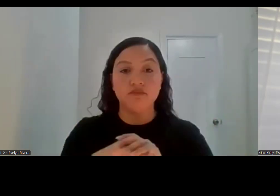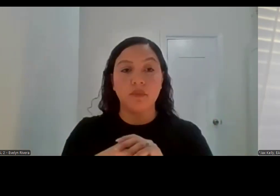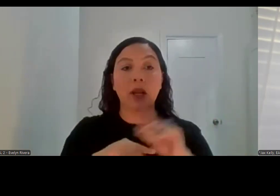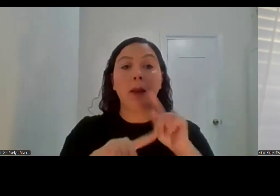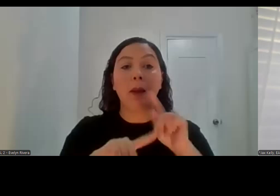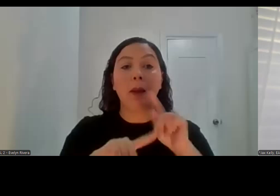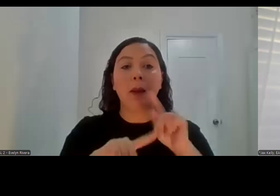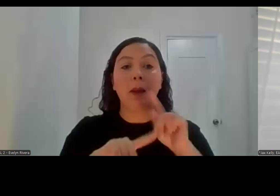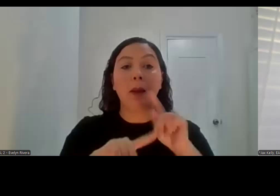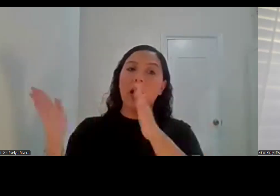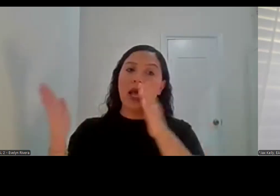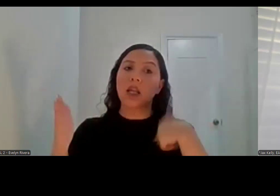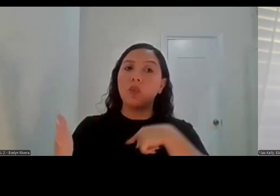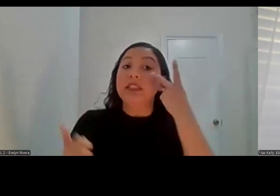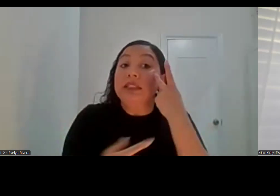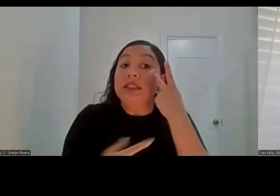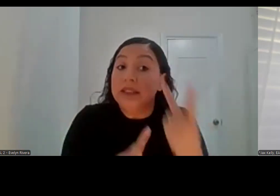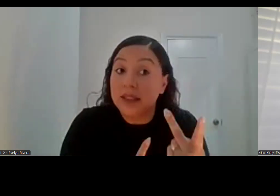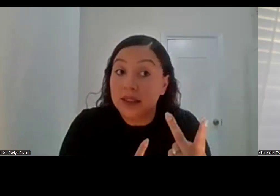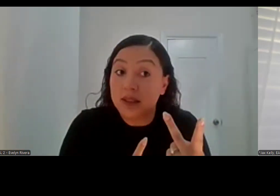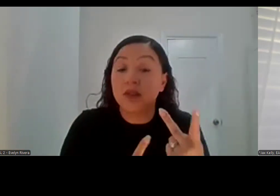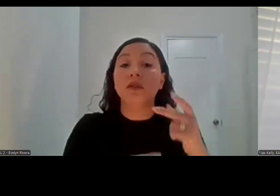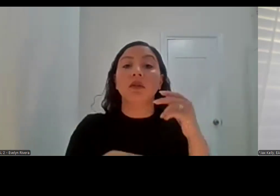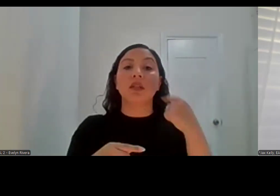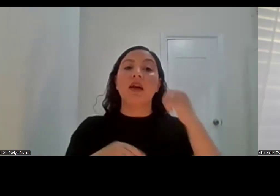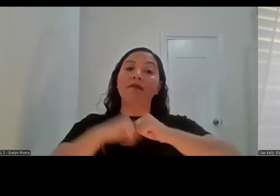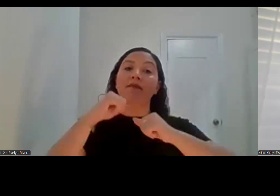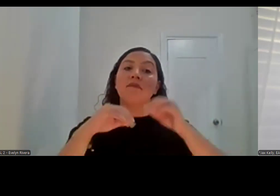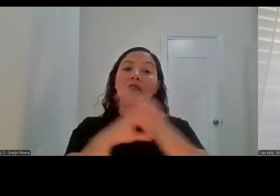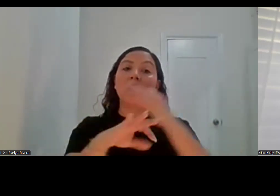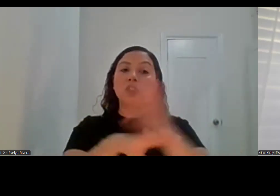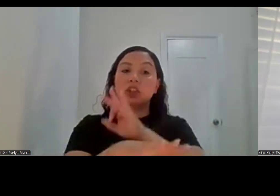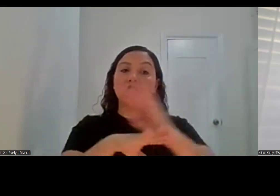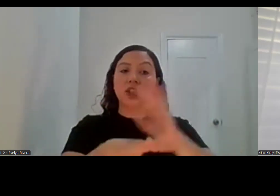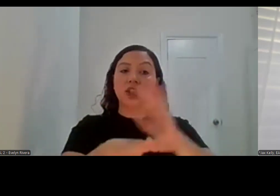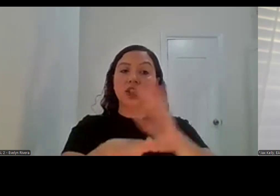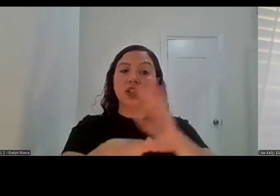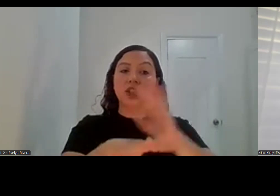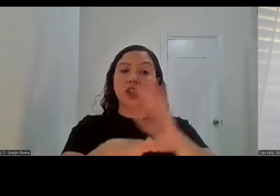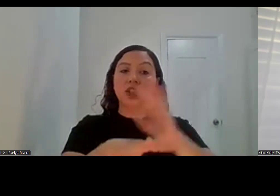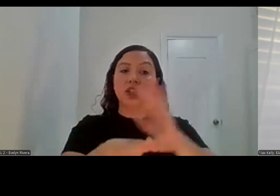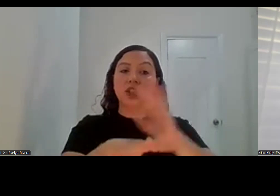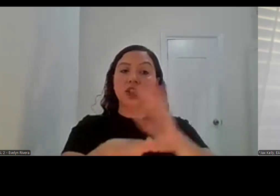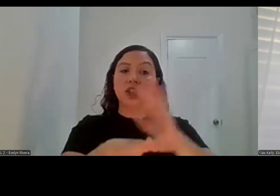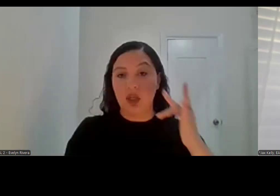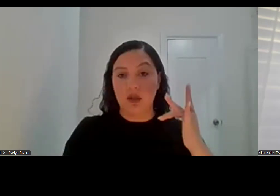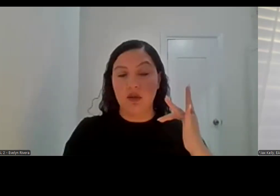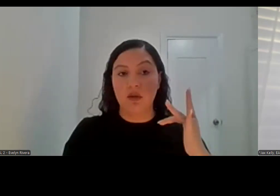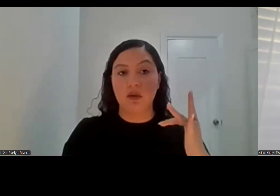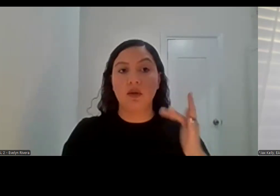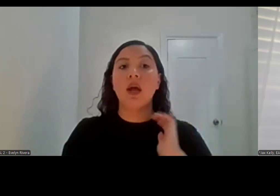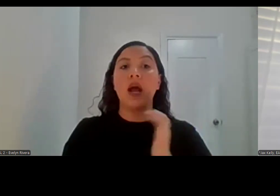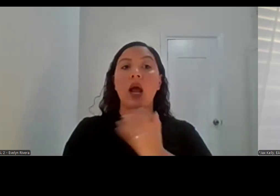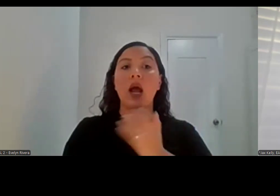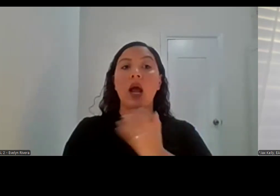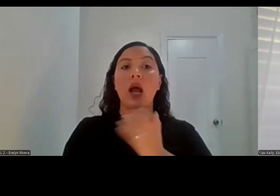way systems actually function for people across California. The Master Plan for Aging is an ambitious framework,